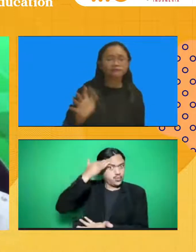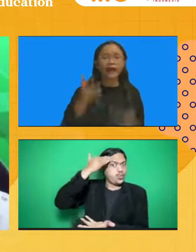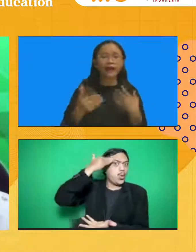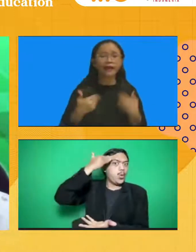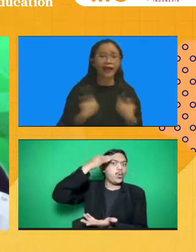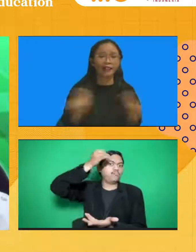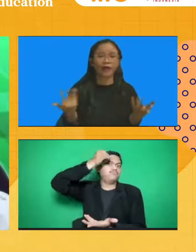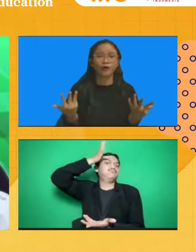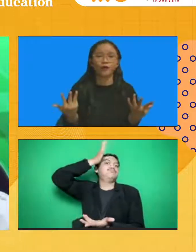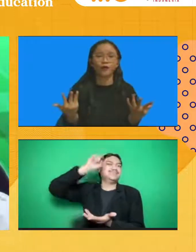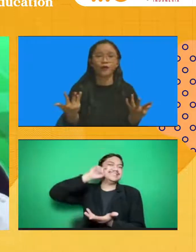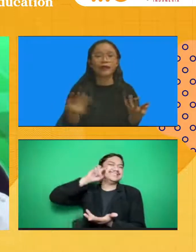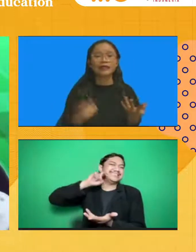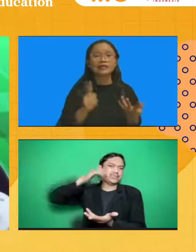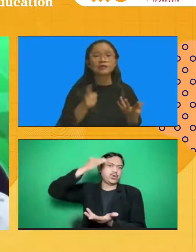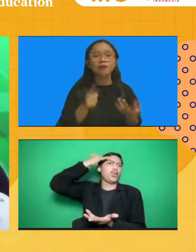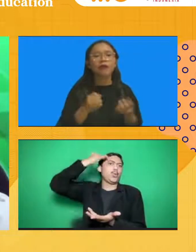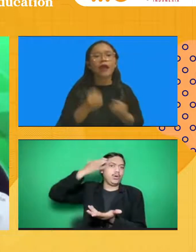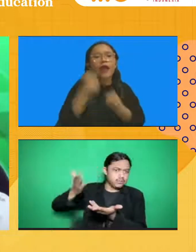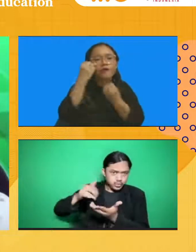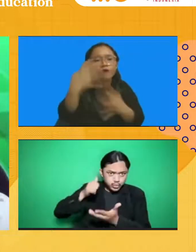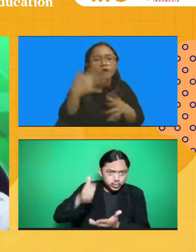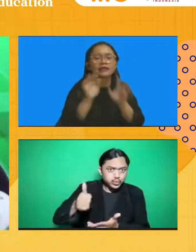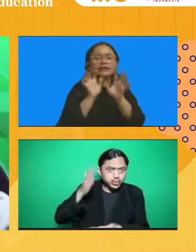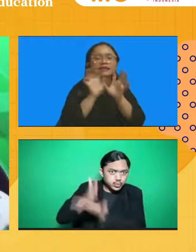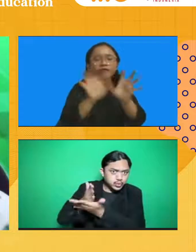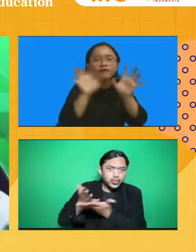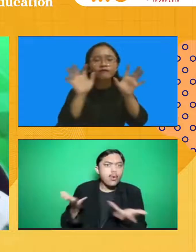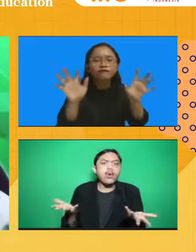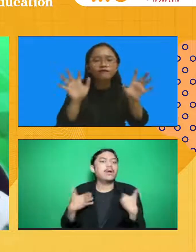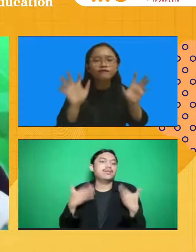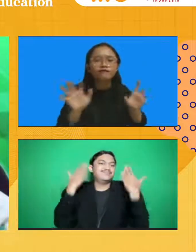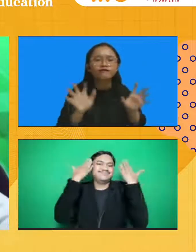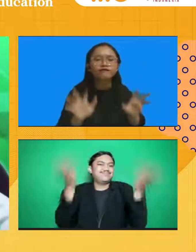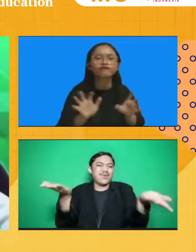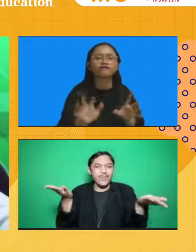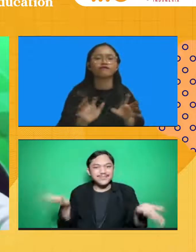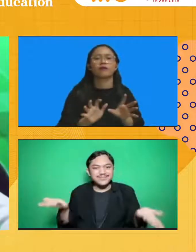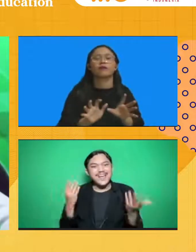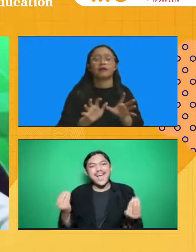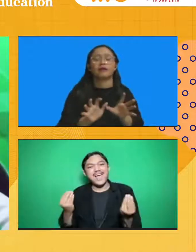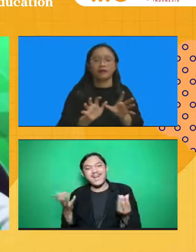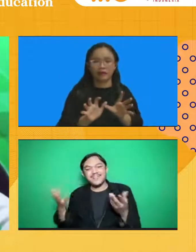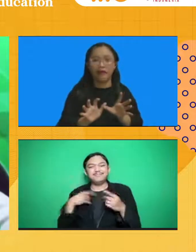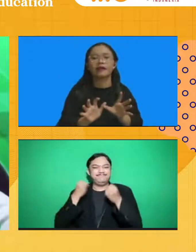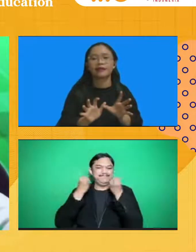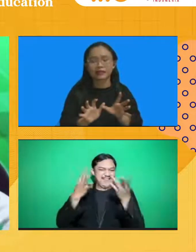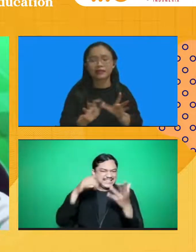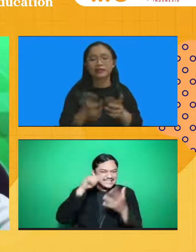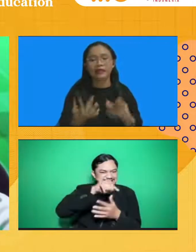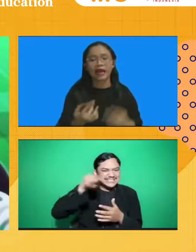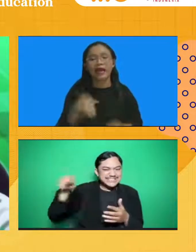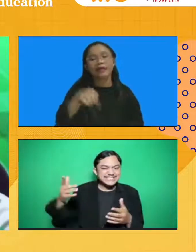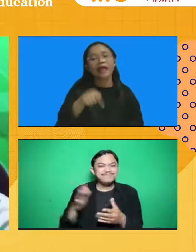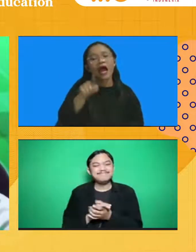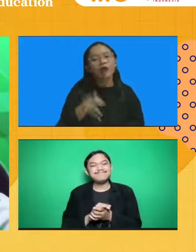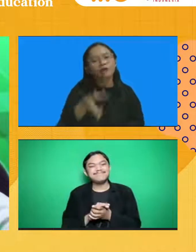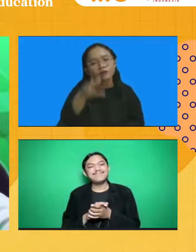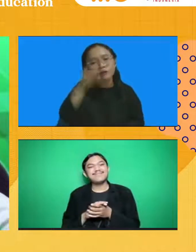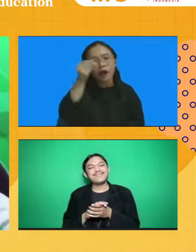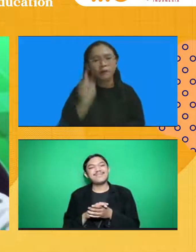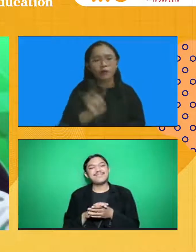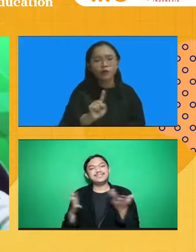we have the opportunity to learn about everything. And but end of the day, we have to make sure whatever we are learning